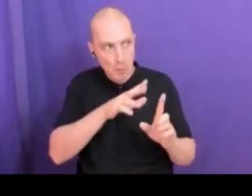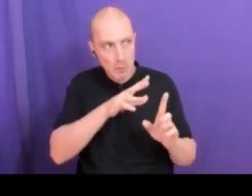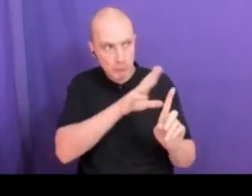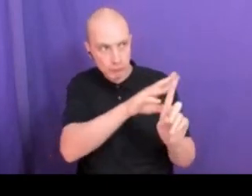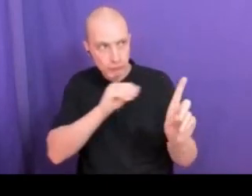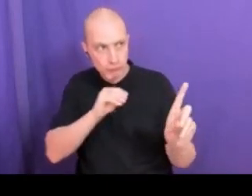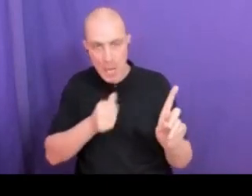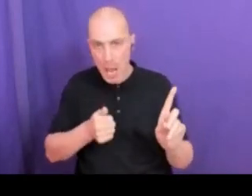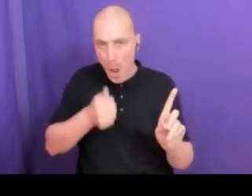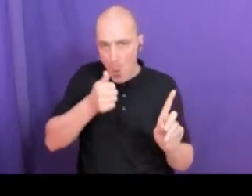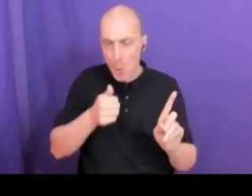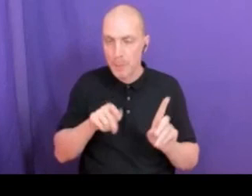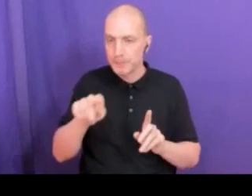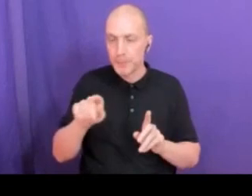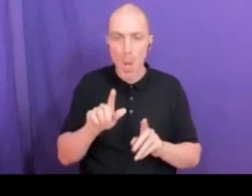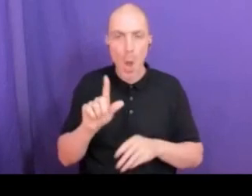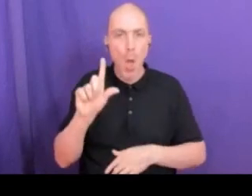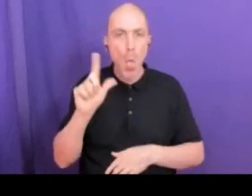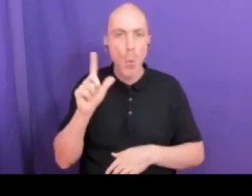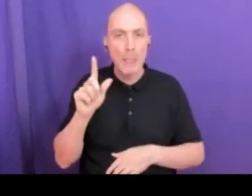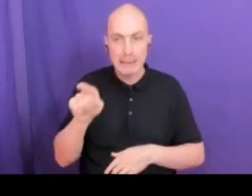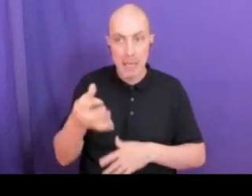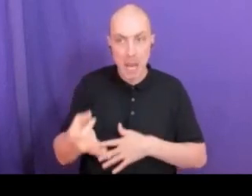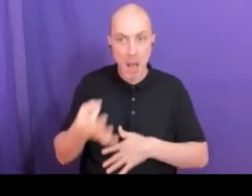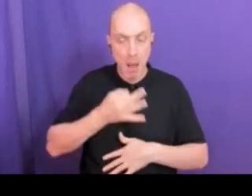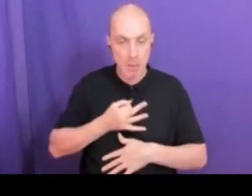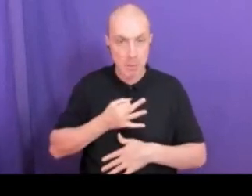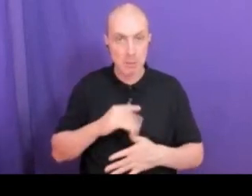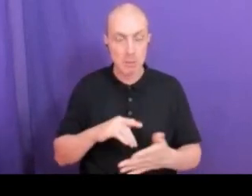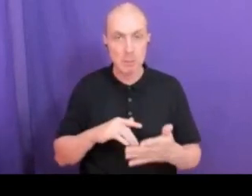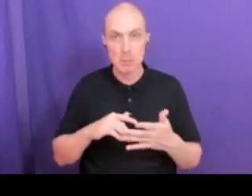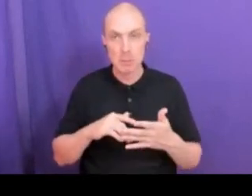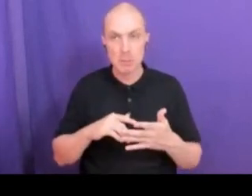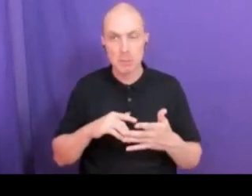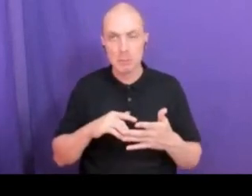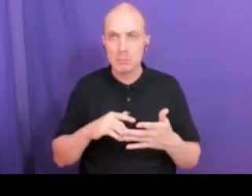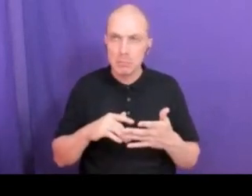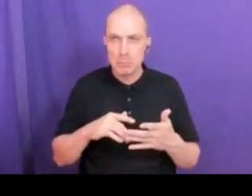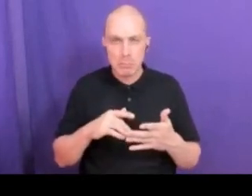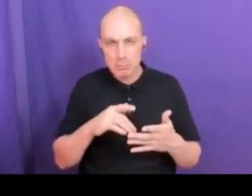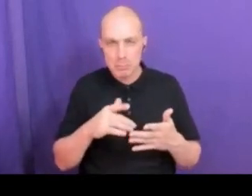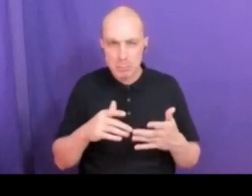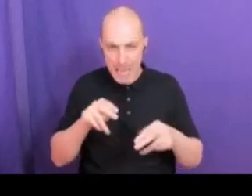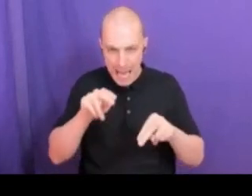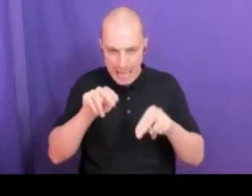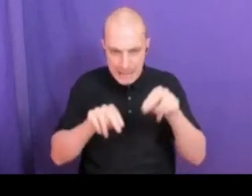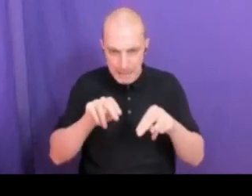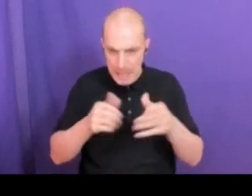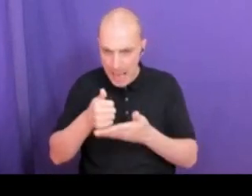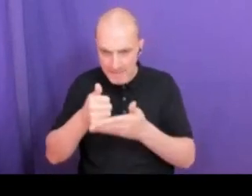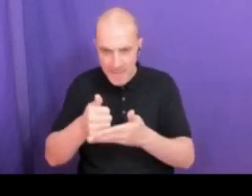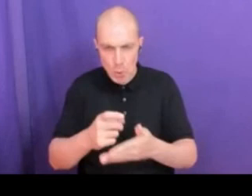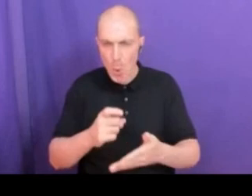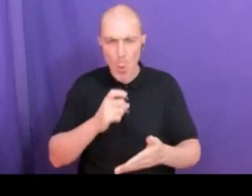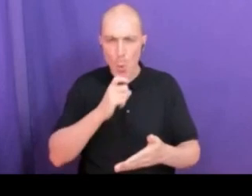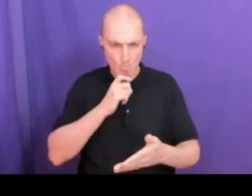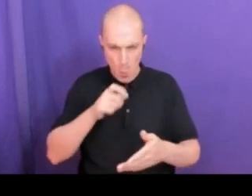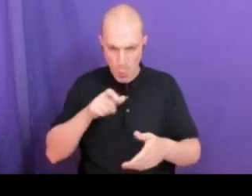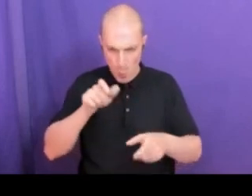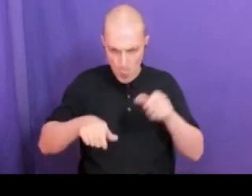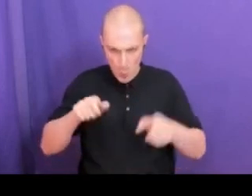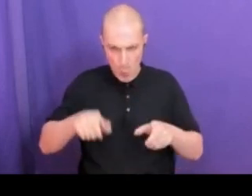Louise around who will be the people providing the assessments and the advice within brain health hubs. And